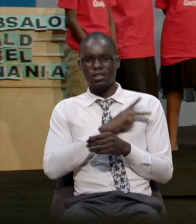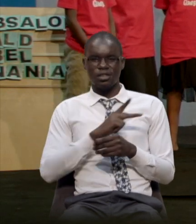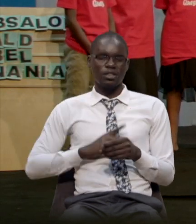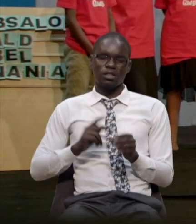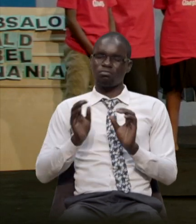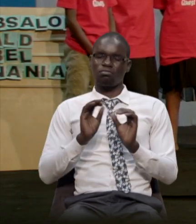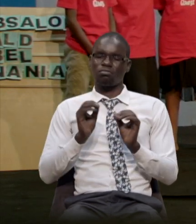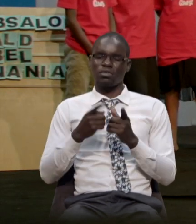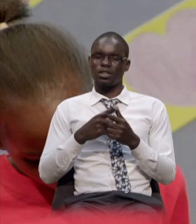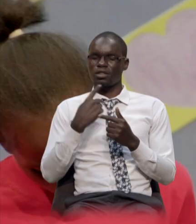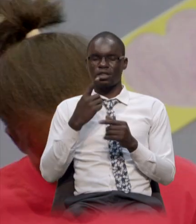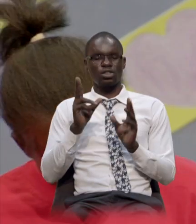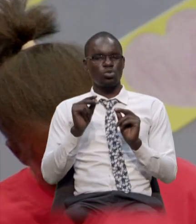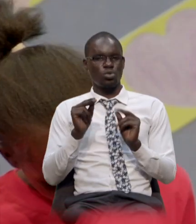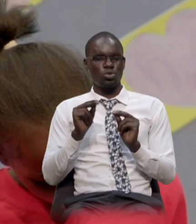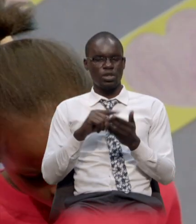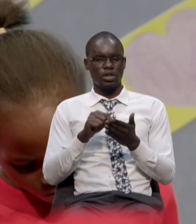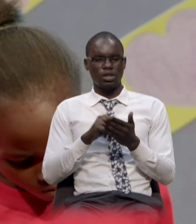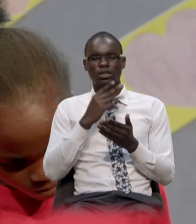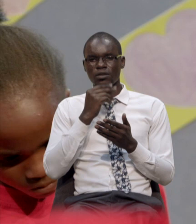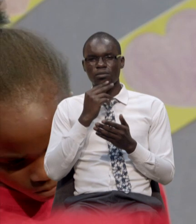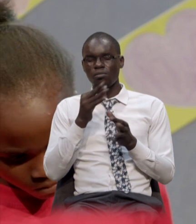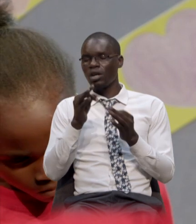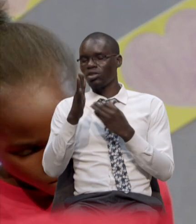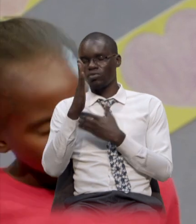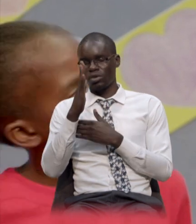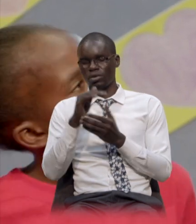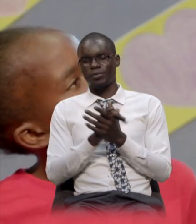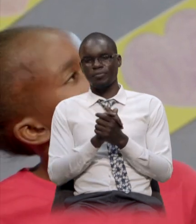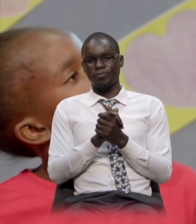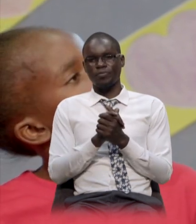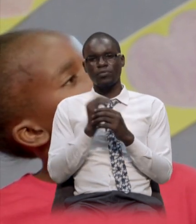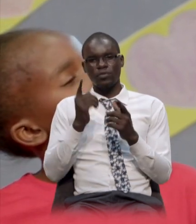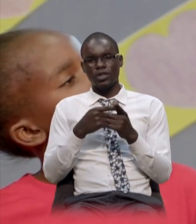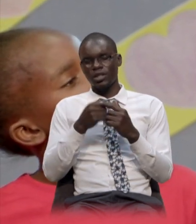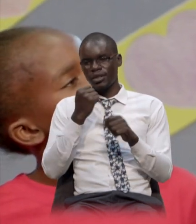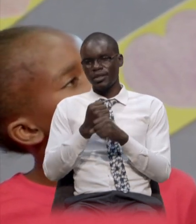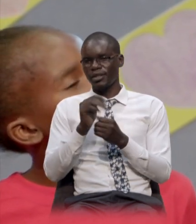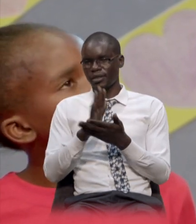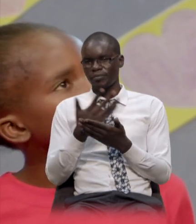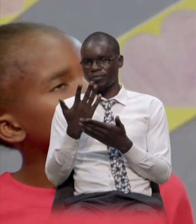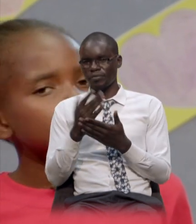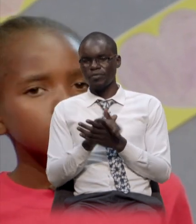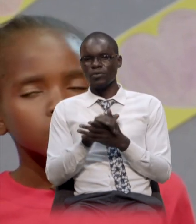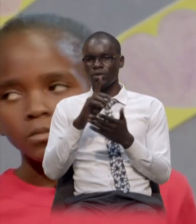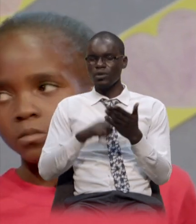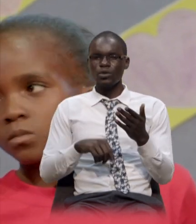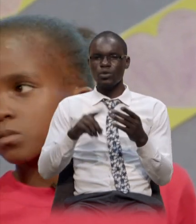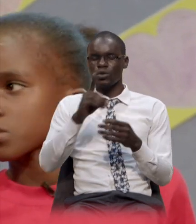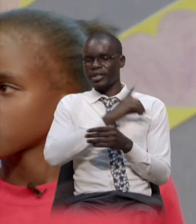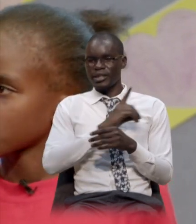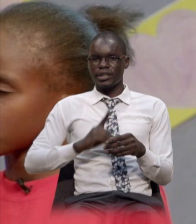no, this is a man of God. He respected a man of God. And then he did something. What did David